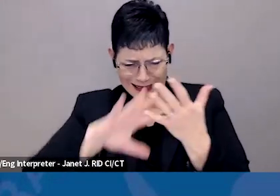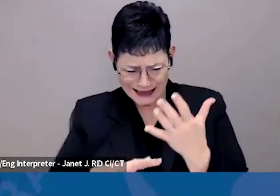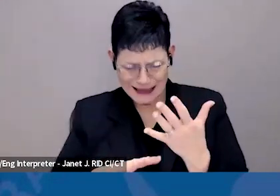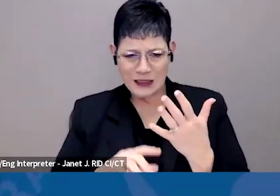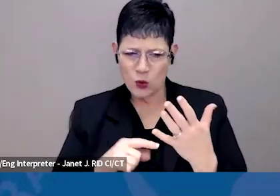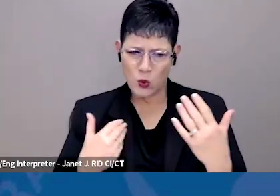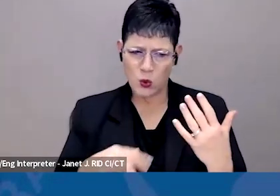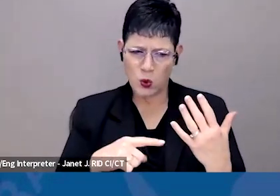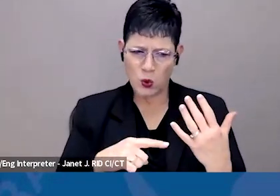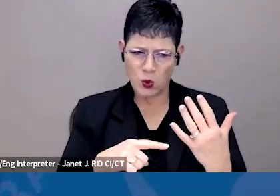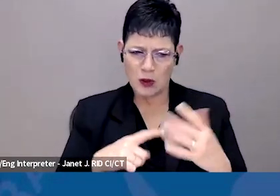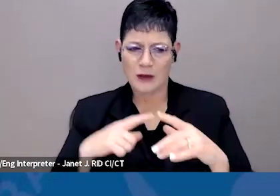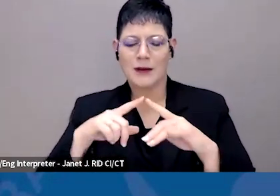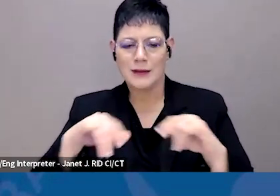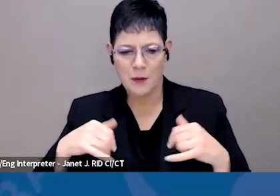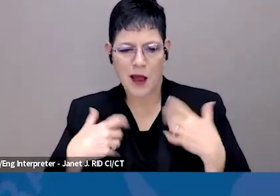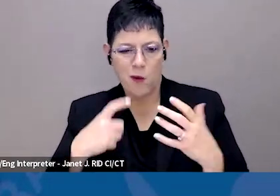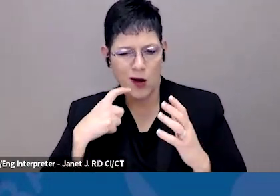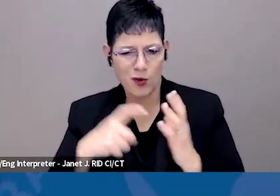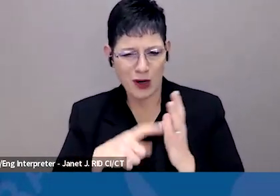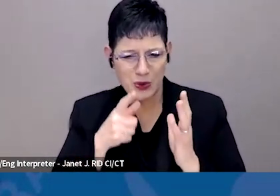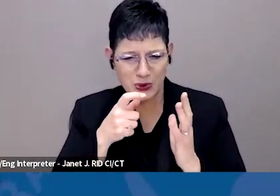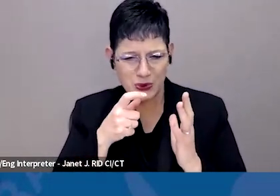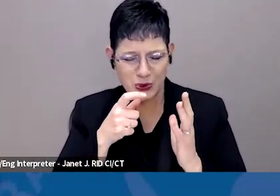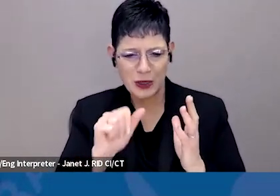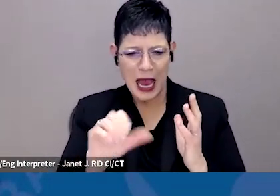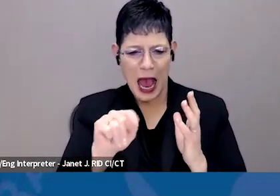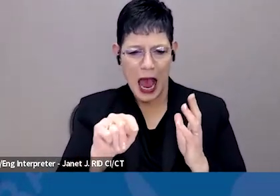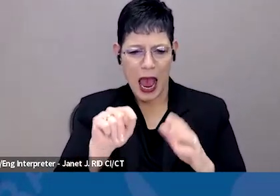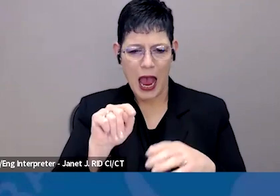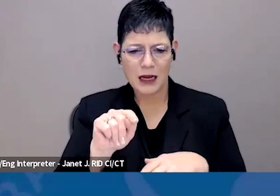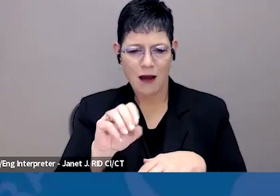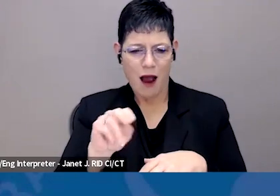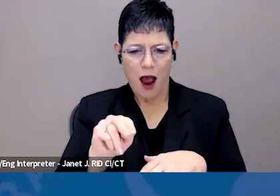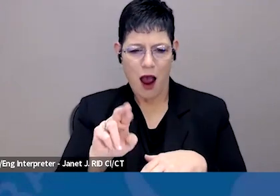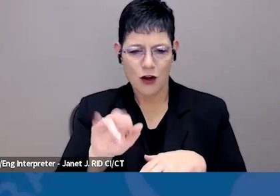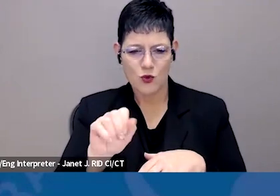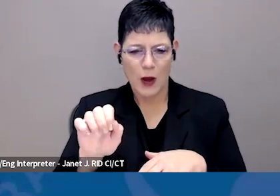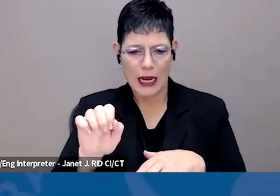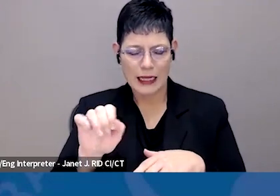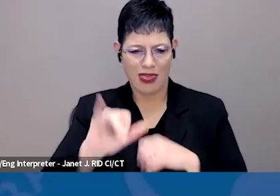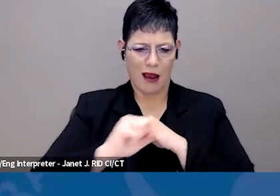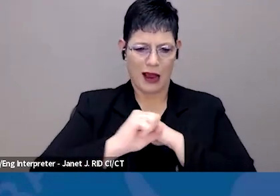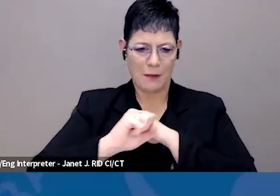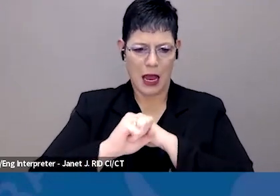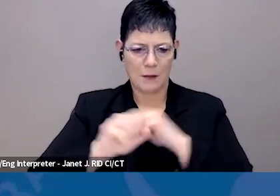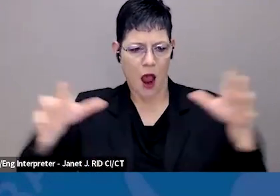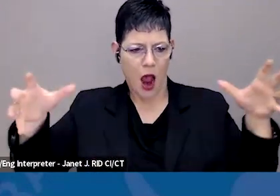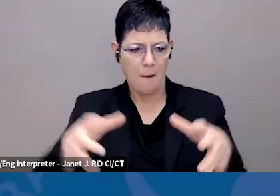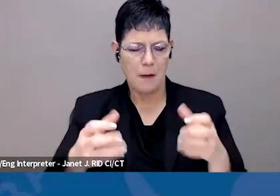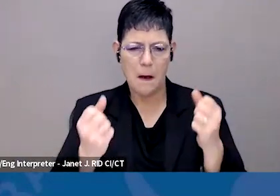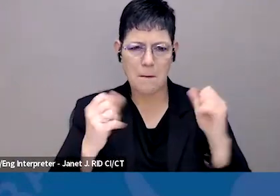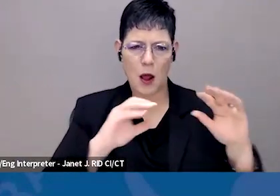the federal level, I want to recognize the Act on Raise campaign, which brings together a host of national